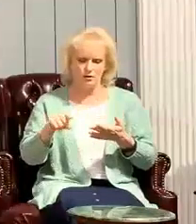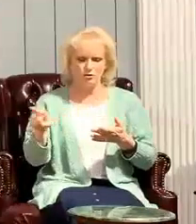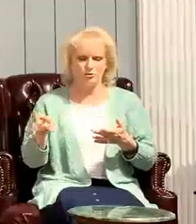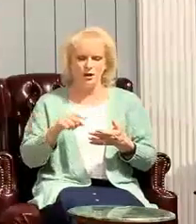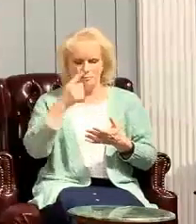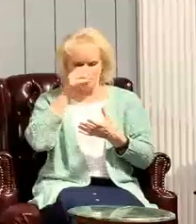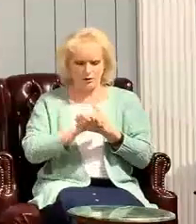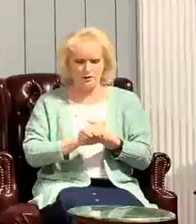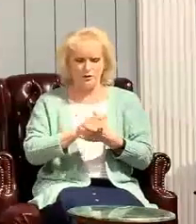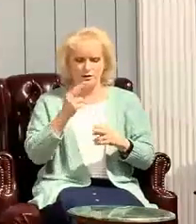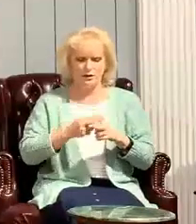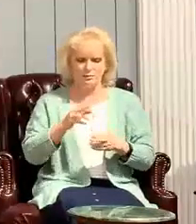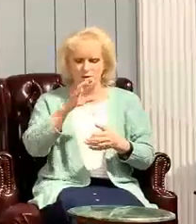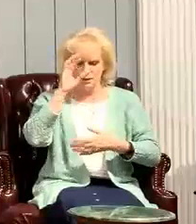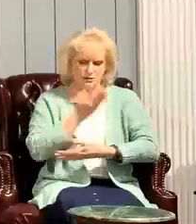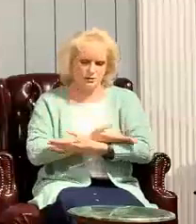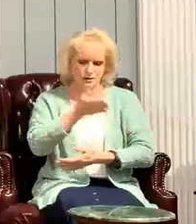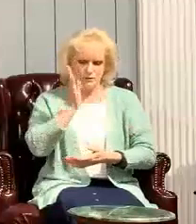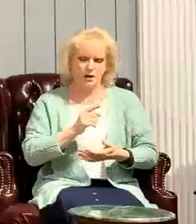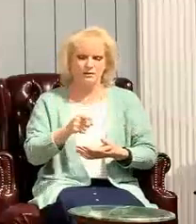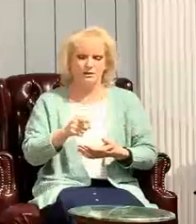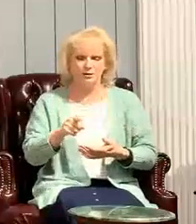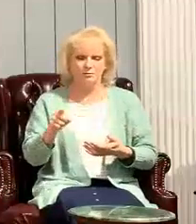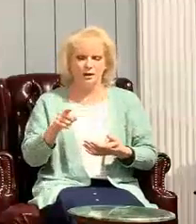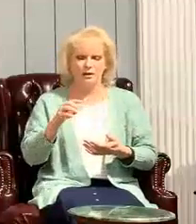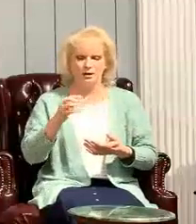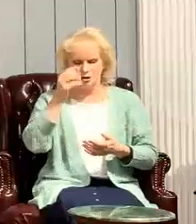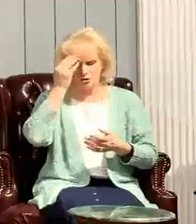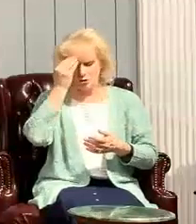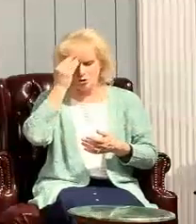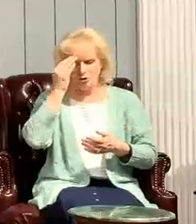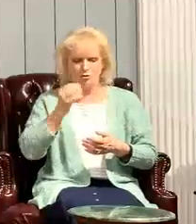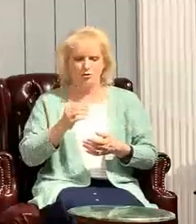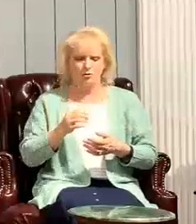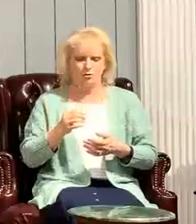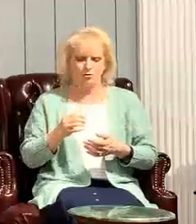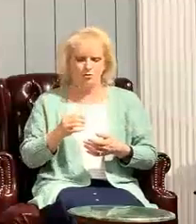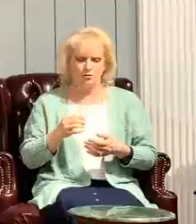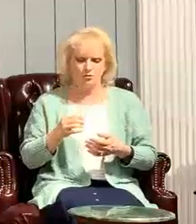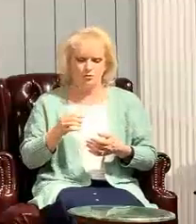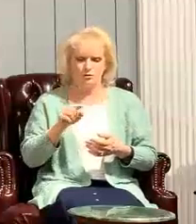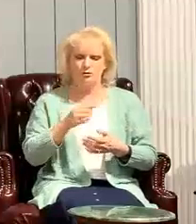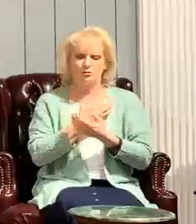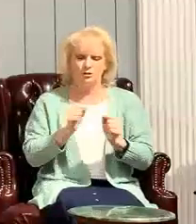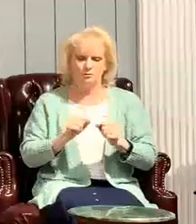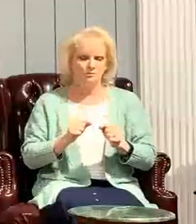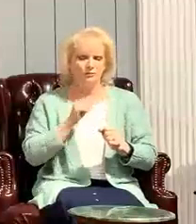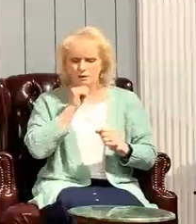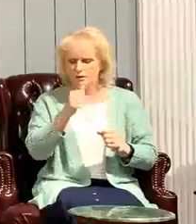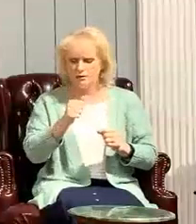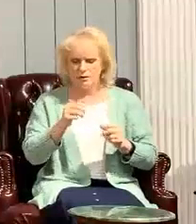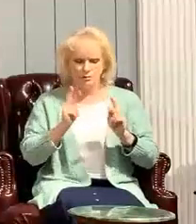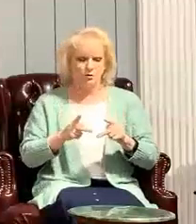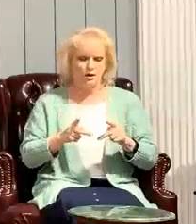God, that you may know that you have eternal life. There's a personal life who has to live this time on